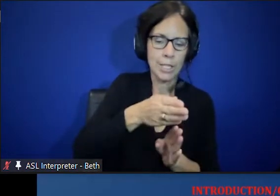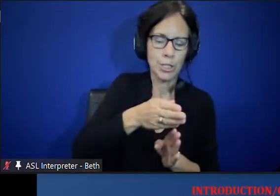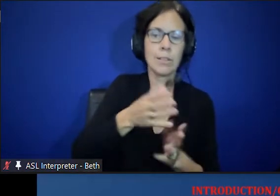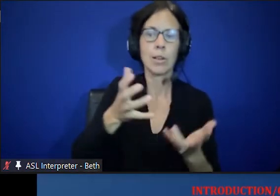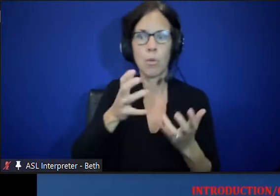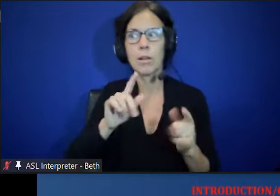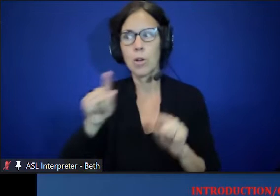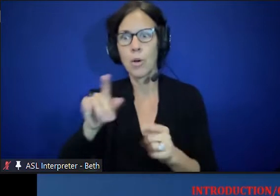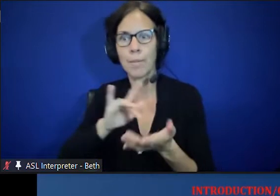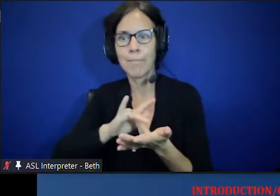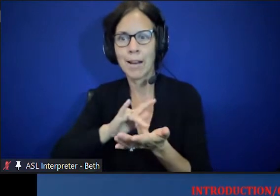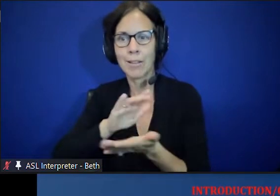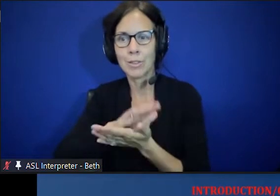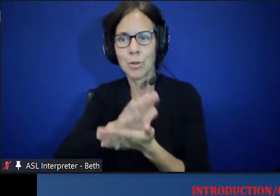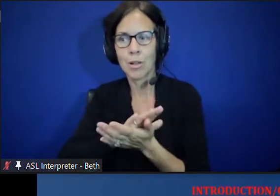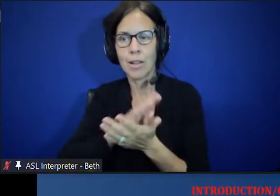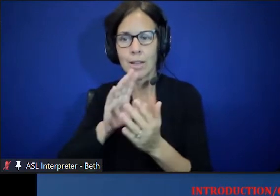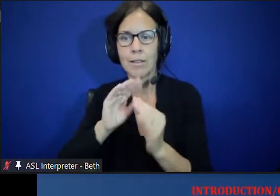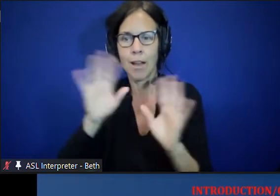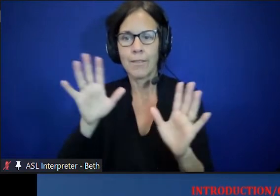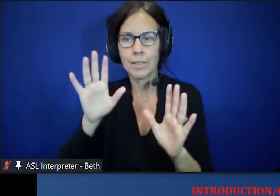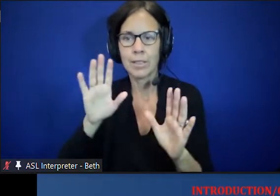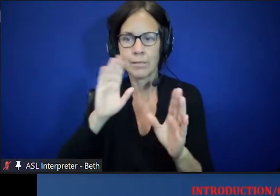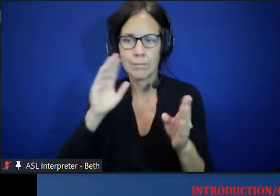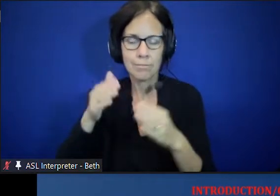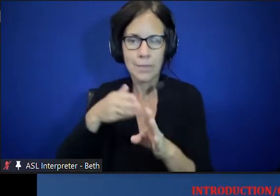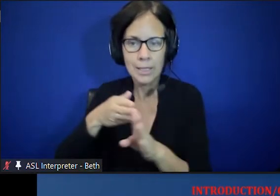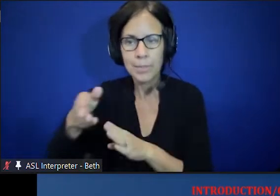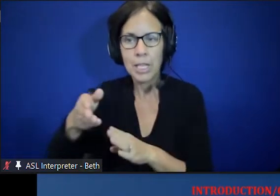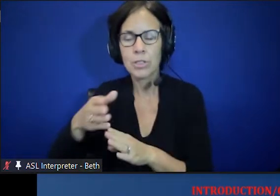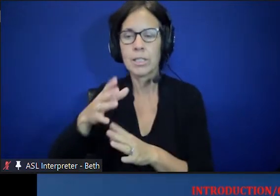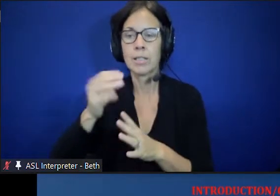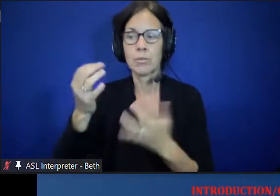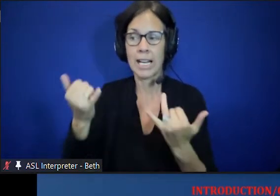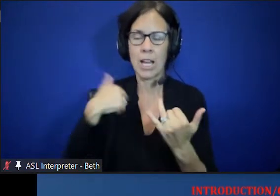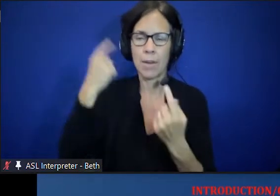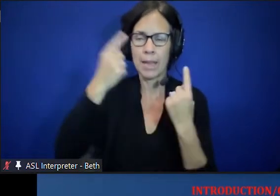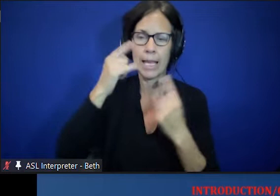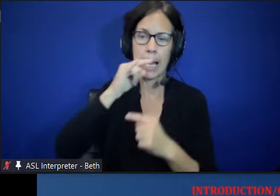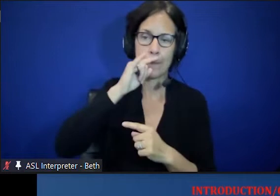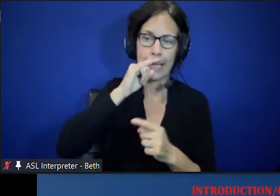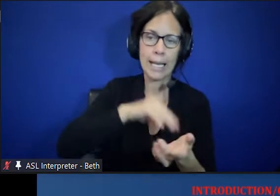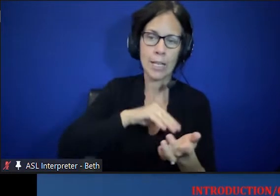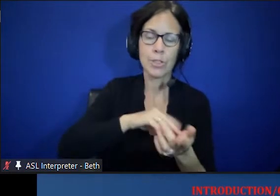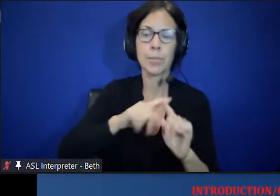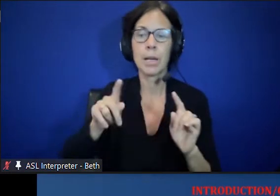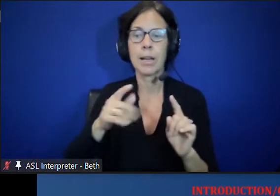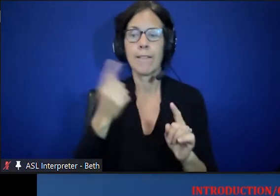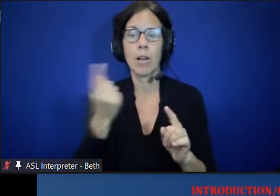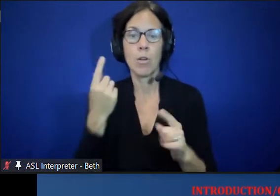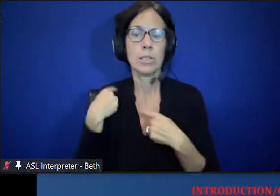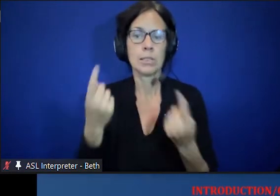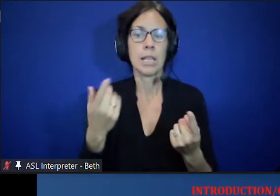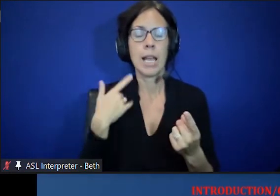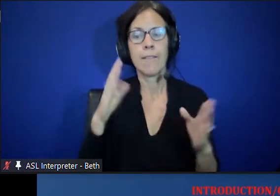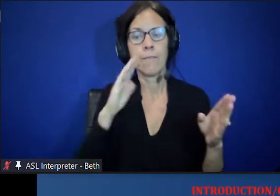school and specialize in a specialty. Right now I'm thinking pediatrics, but I've always had a focus on working with individuals with